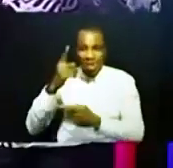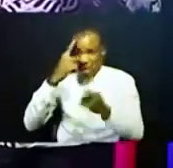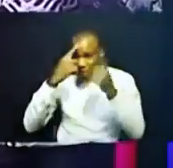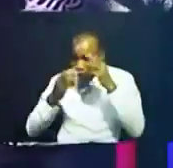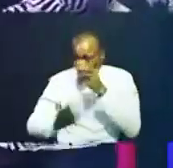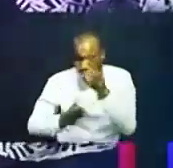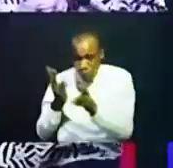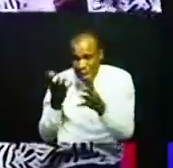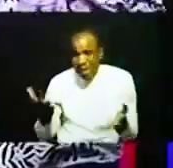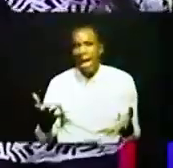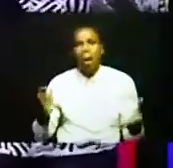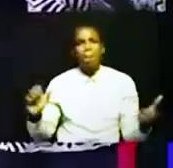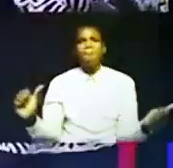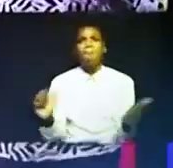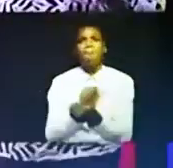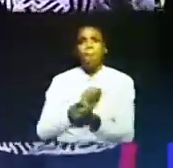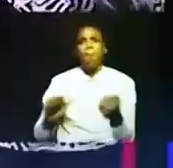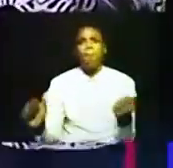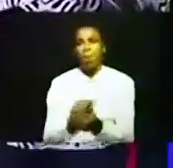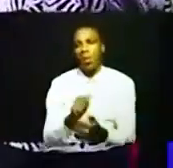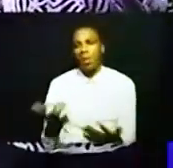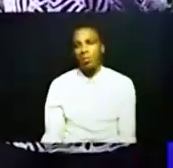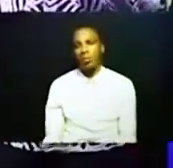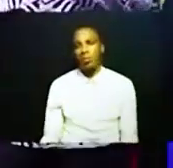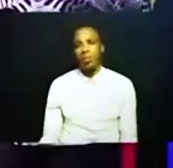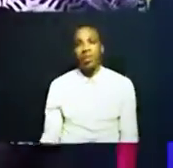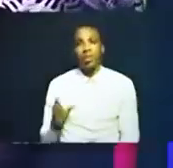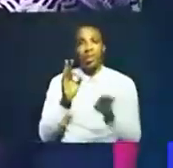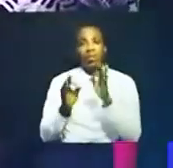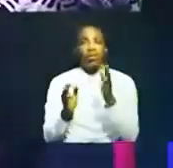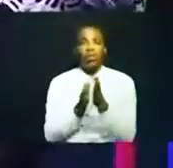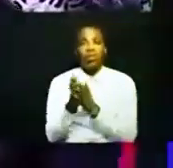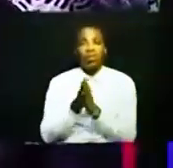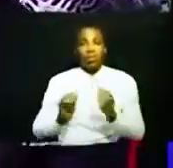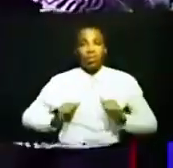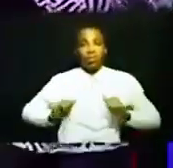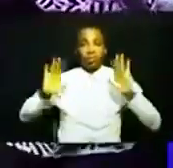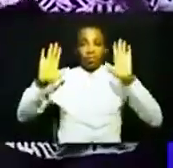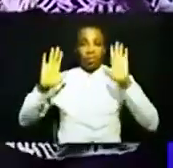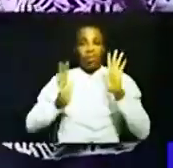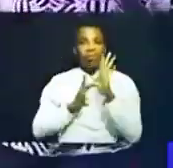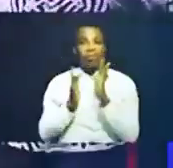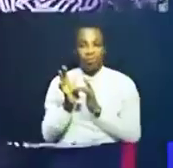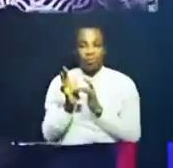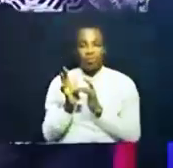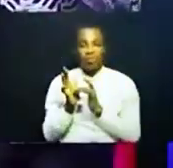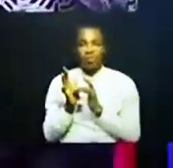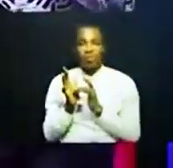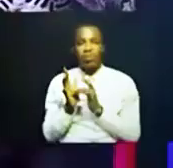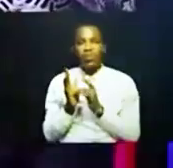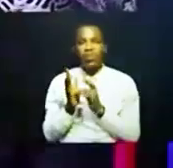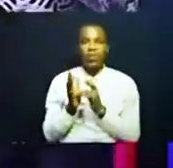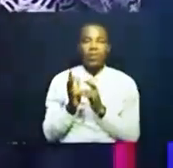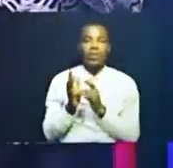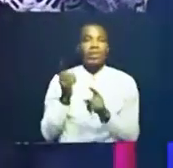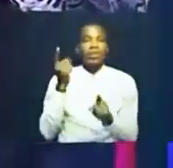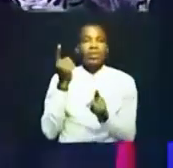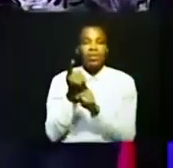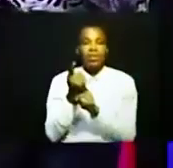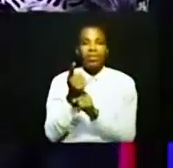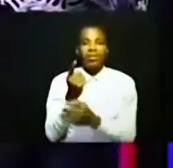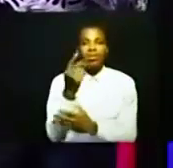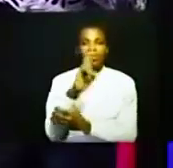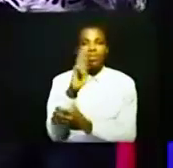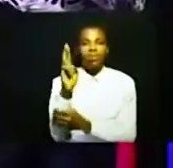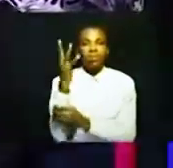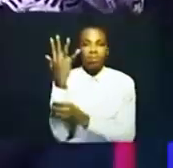if you want to give your life to him, I want you to raise up your right